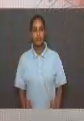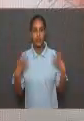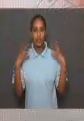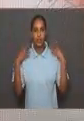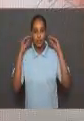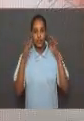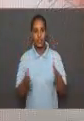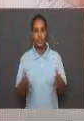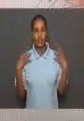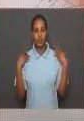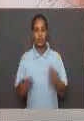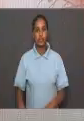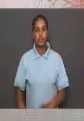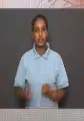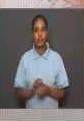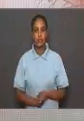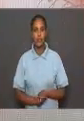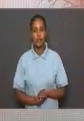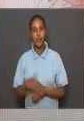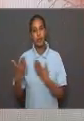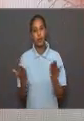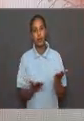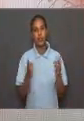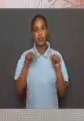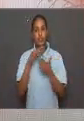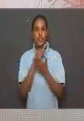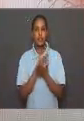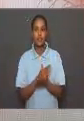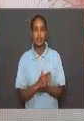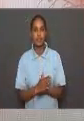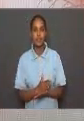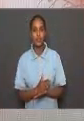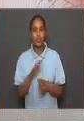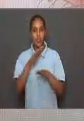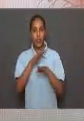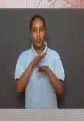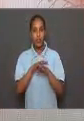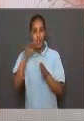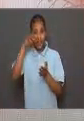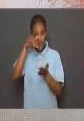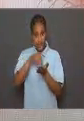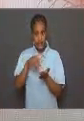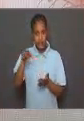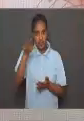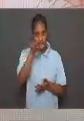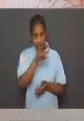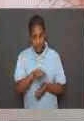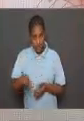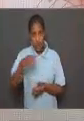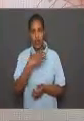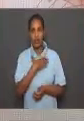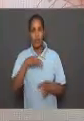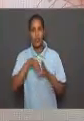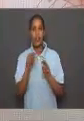Hello, teacher. Hello, students. Welcome to today's lesson on the recycling of elements